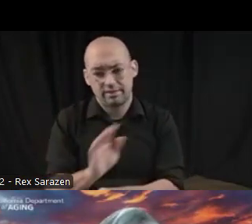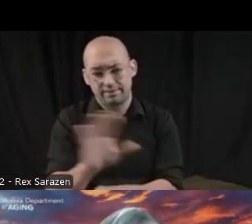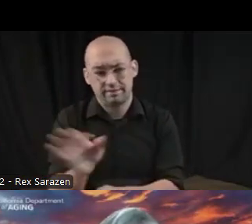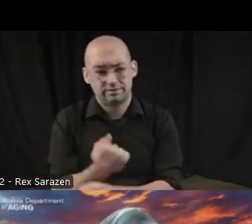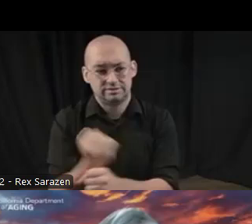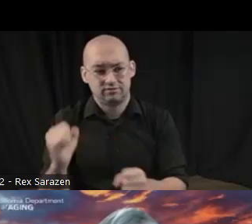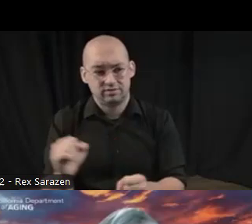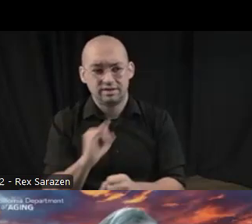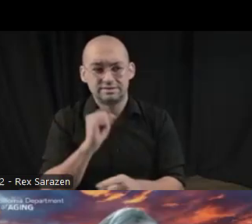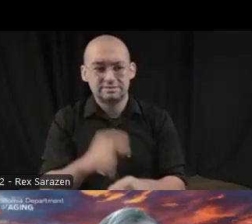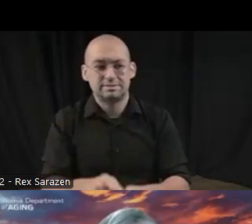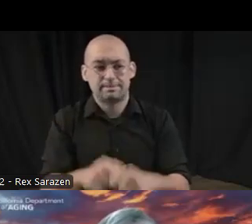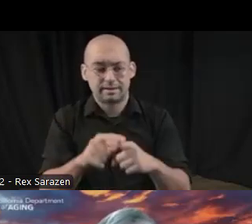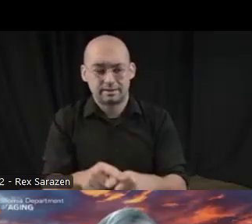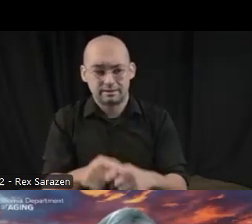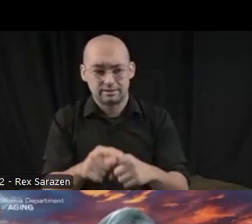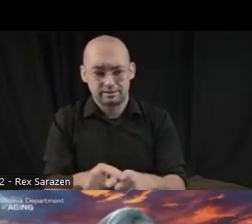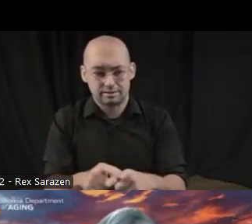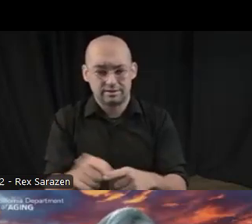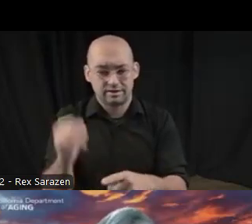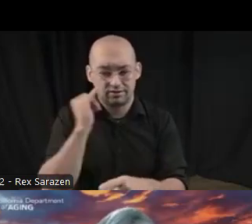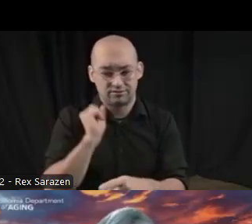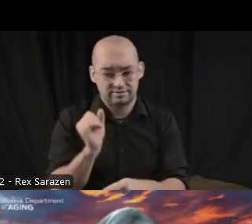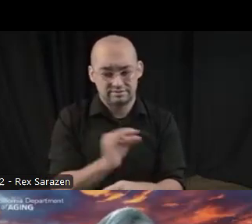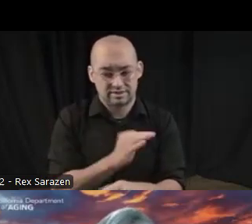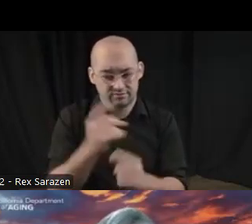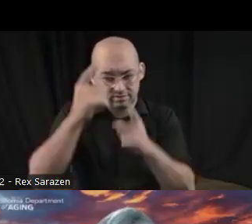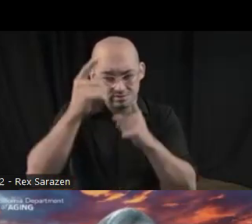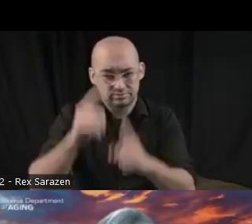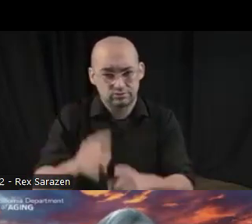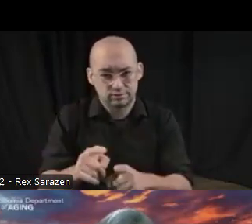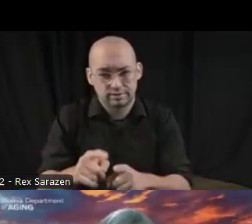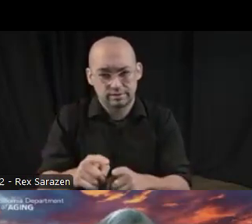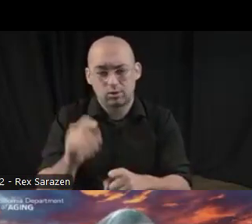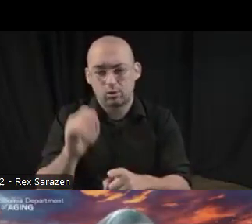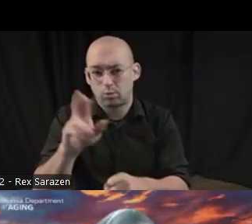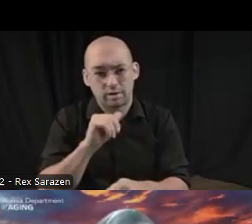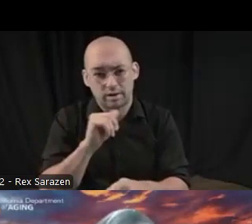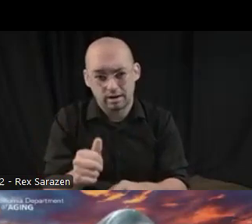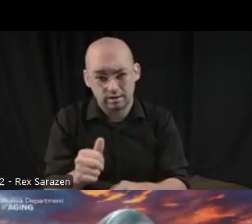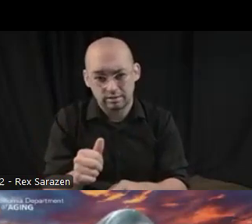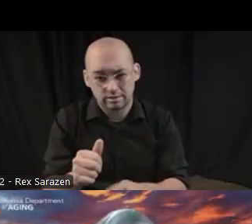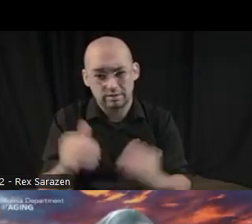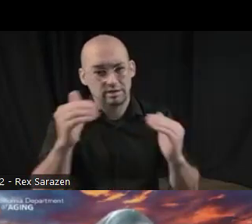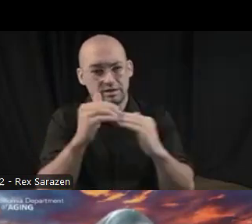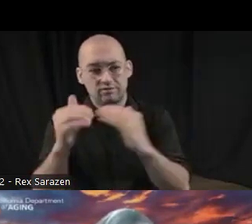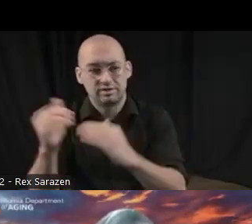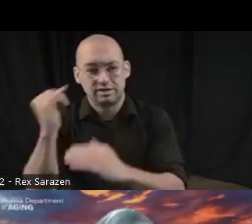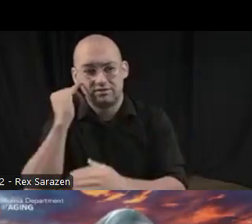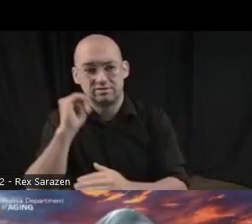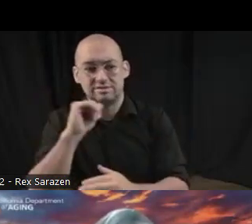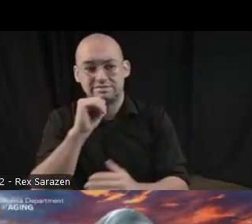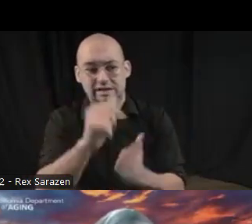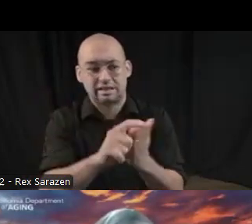entirely contingent on whether staff are going to comply or not in advance, even when it's not necessarily legal. I work at probably half